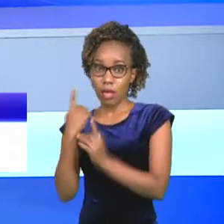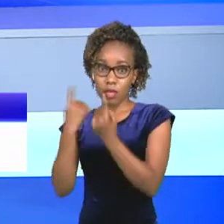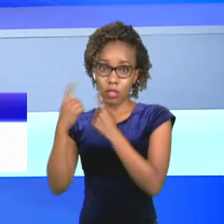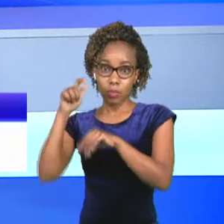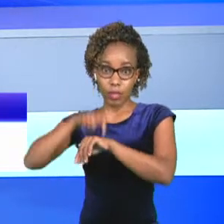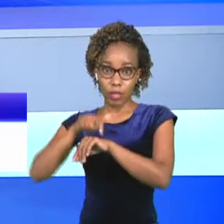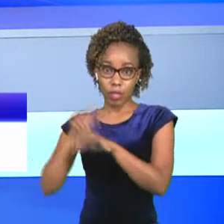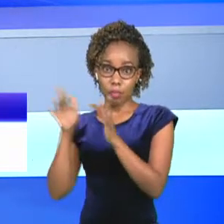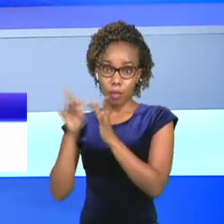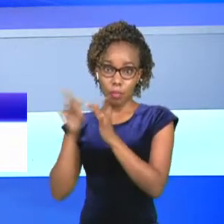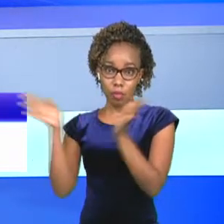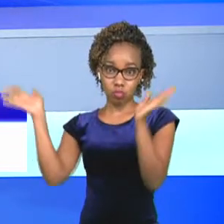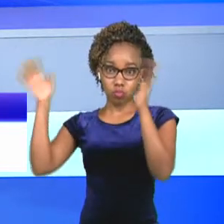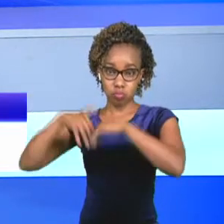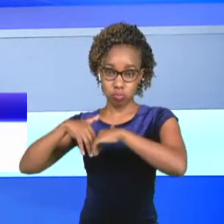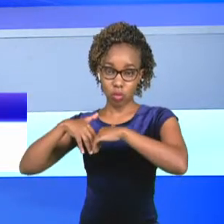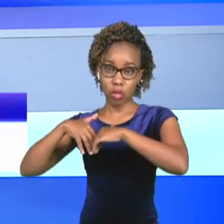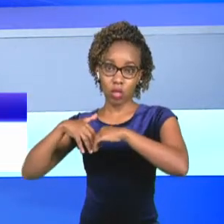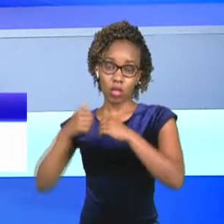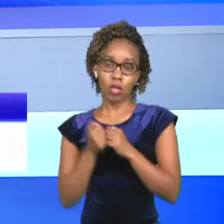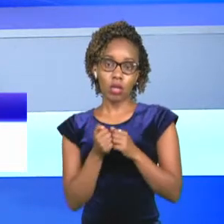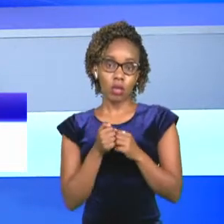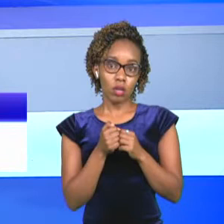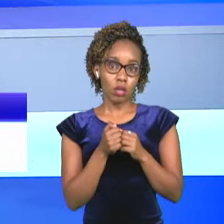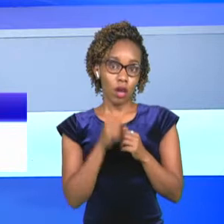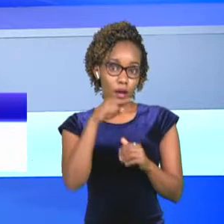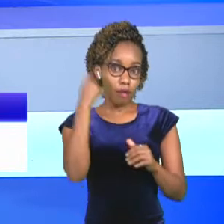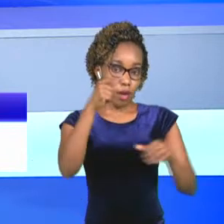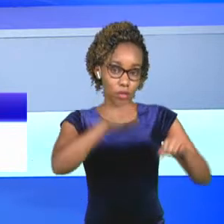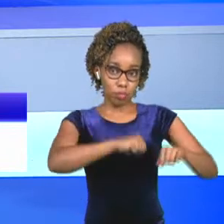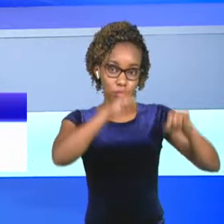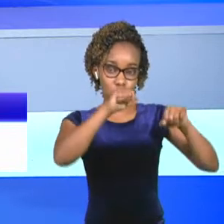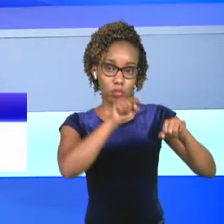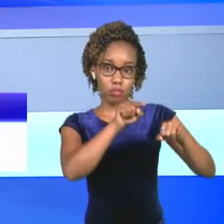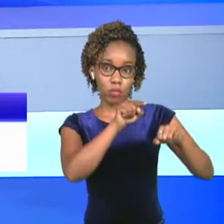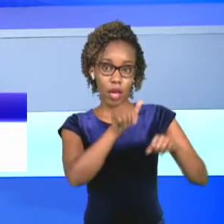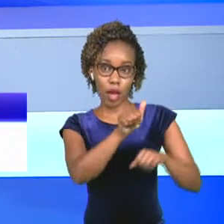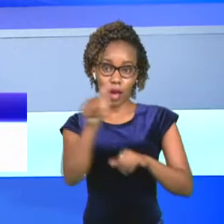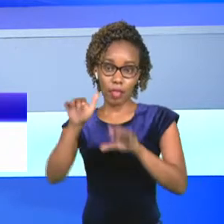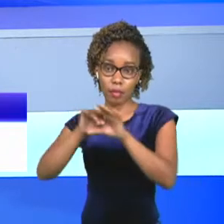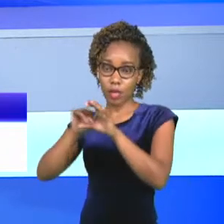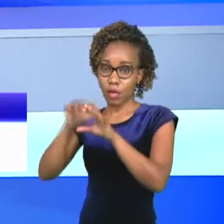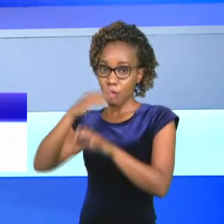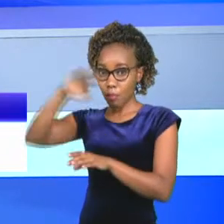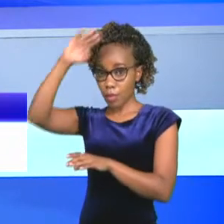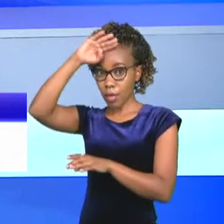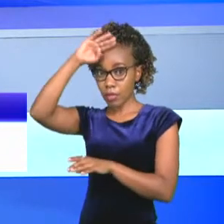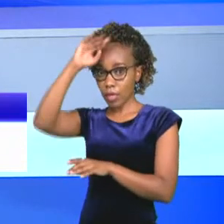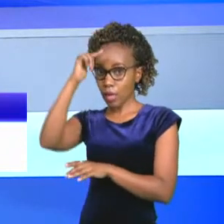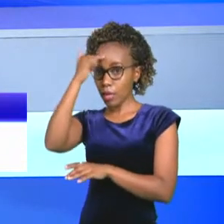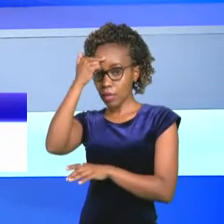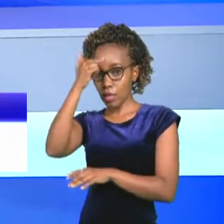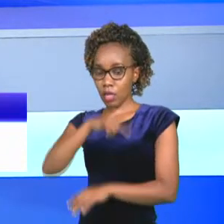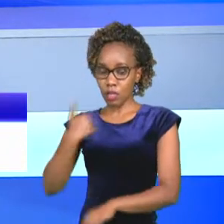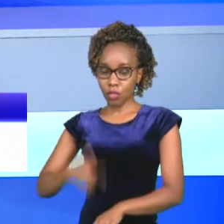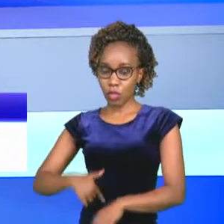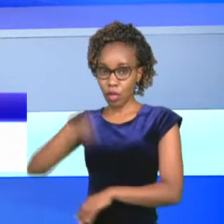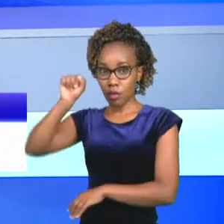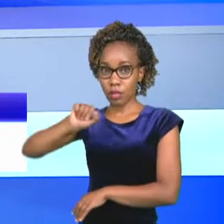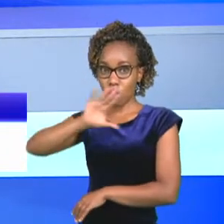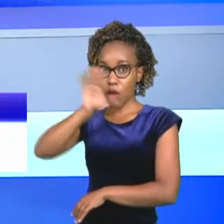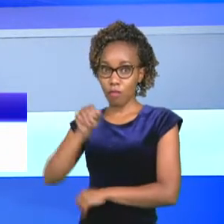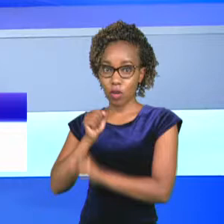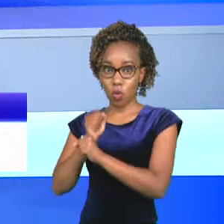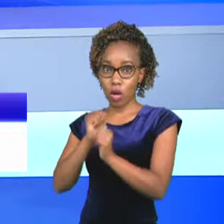online summit of BRICS countries chaired by Russia, Putin says that the other 4 members, Brazil, India, China and South Africa, should